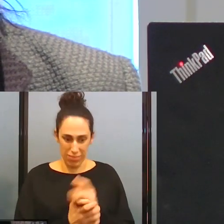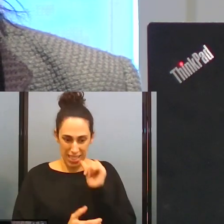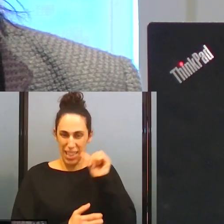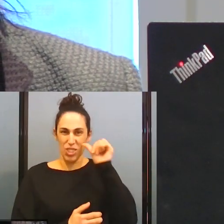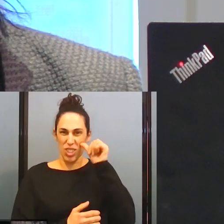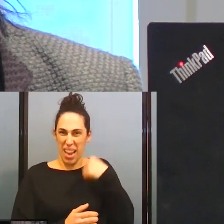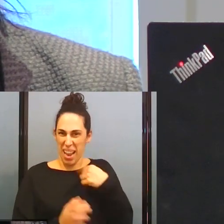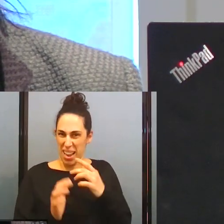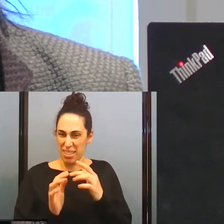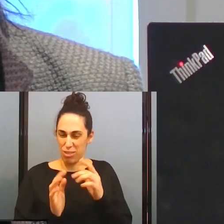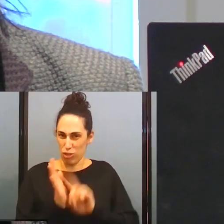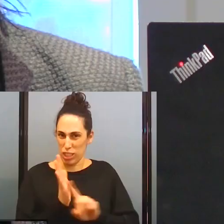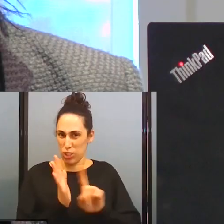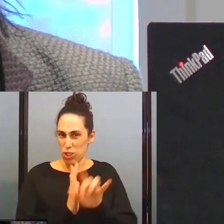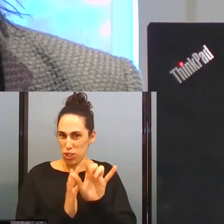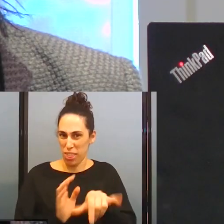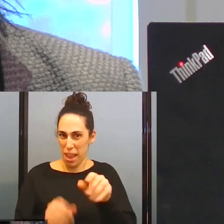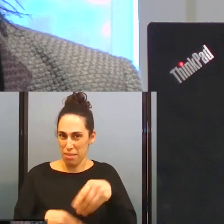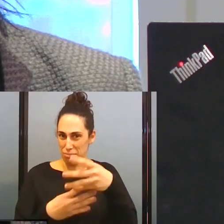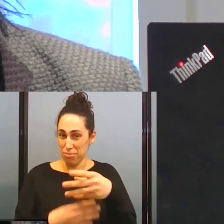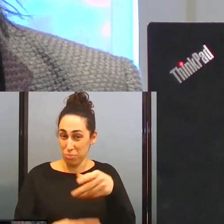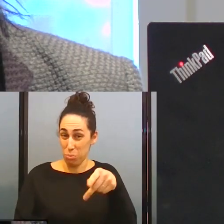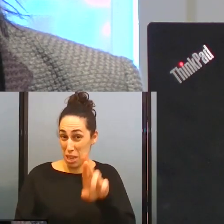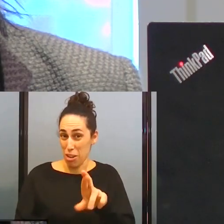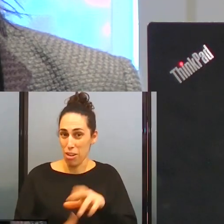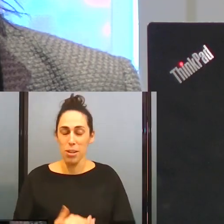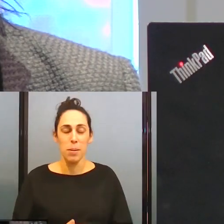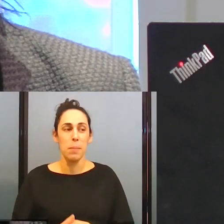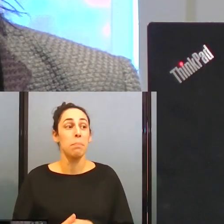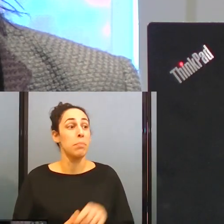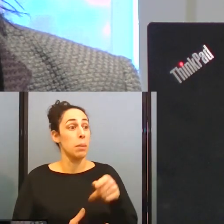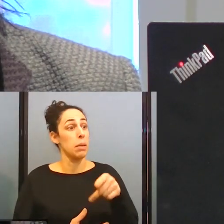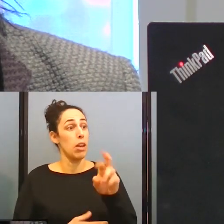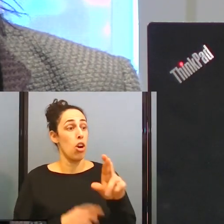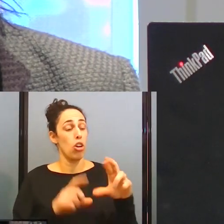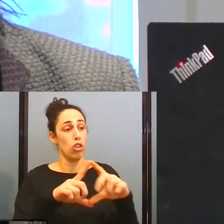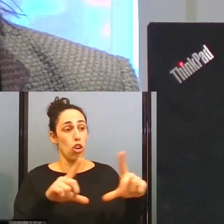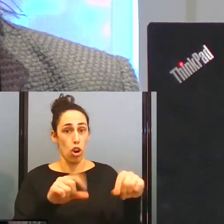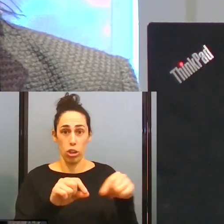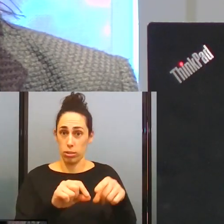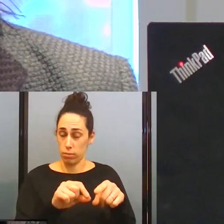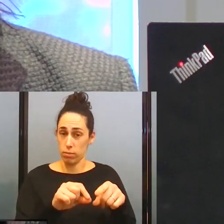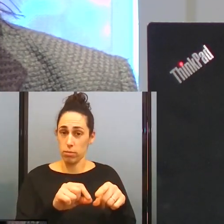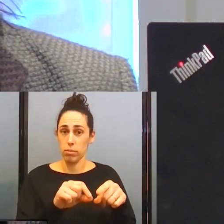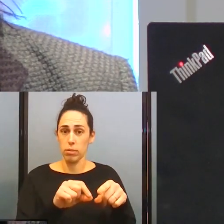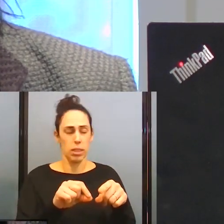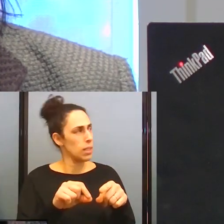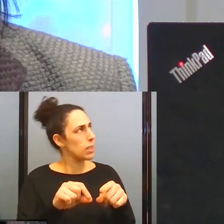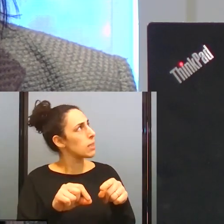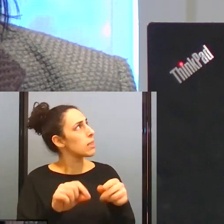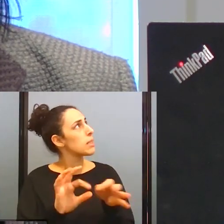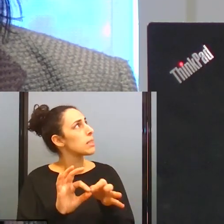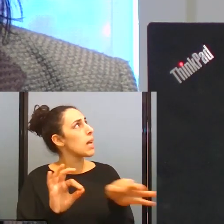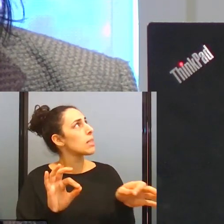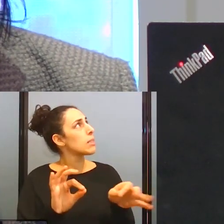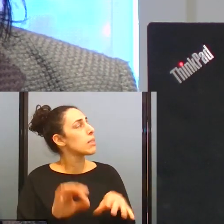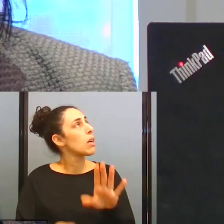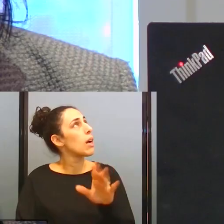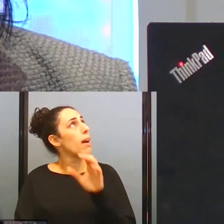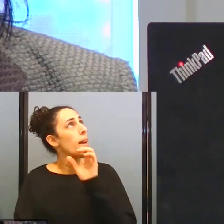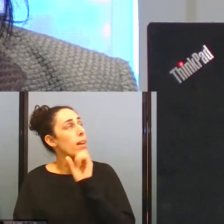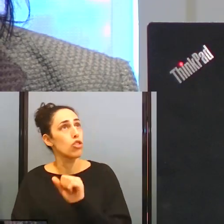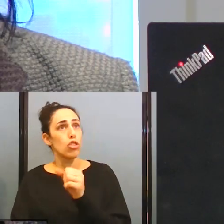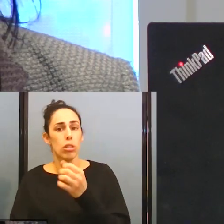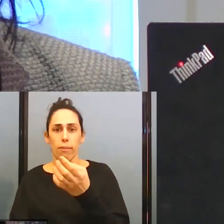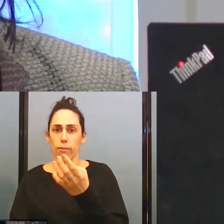application form states very clearly that if you're under 18, I think it says if you're under 14, your